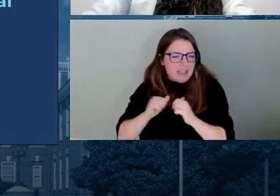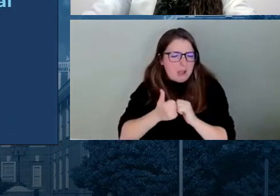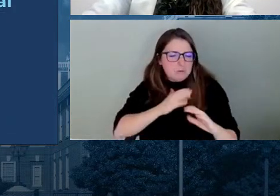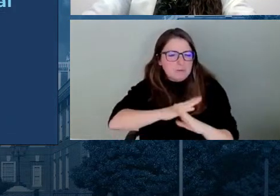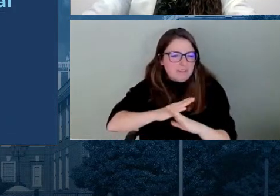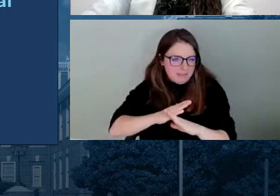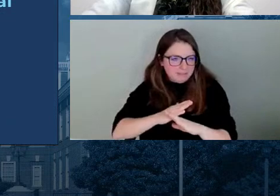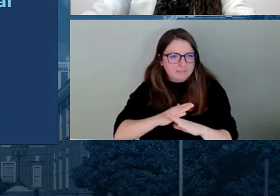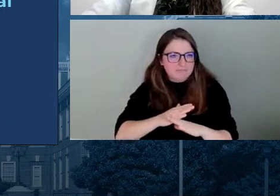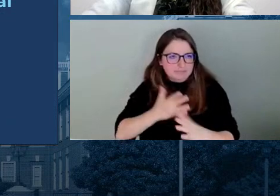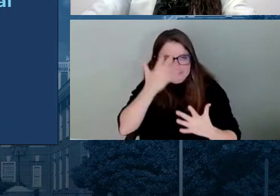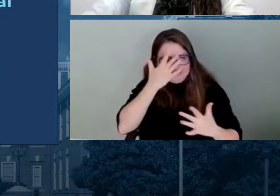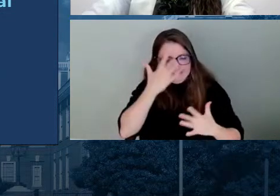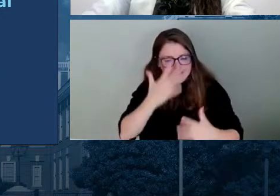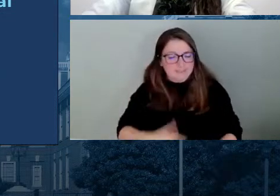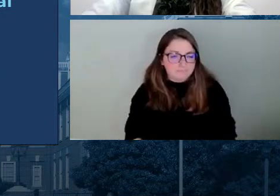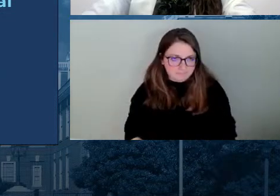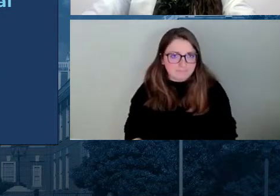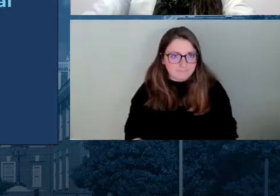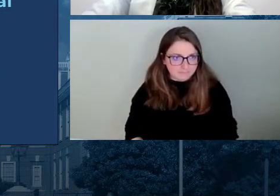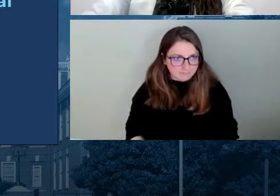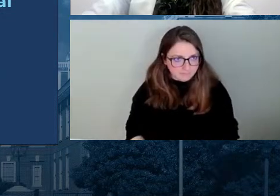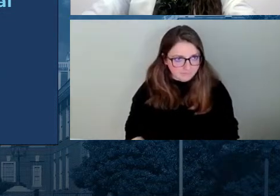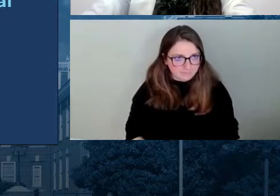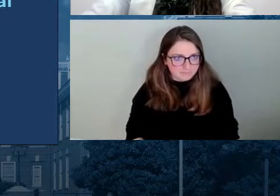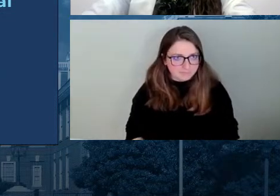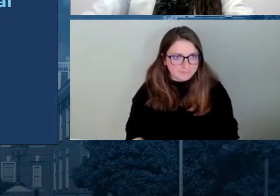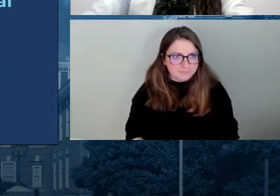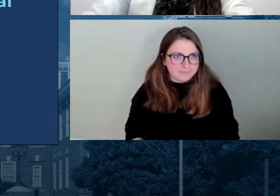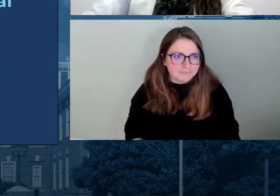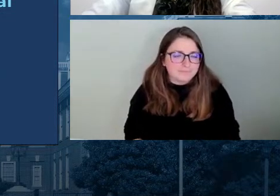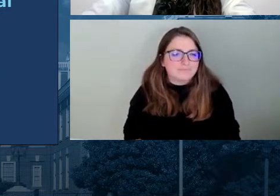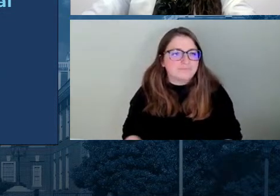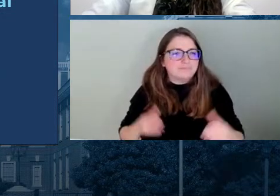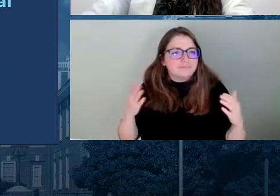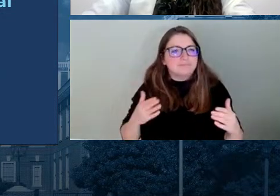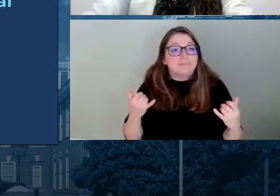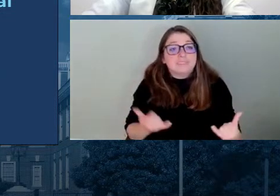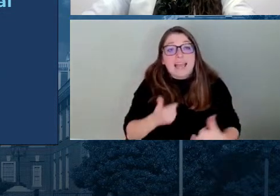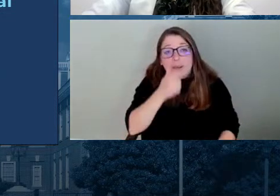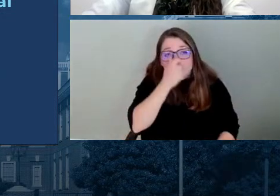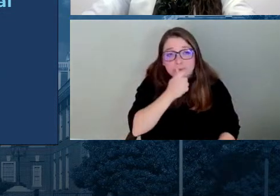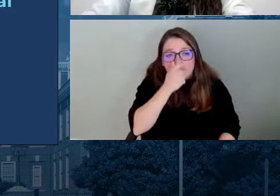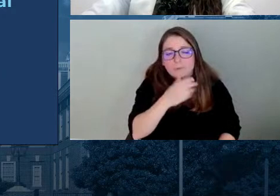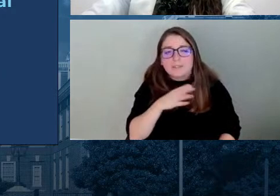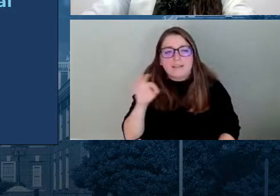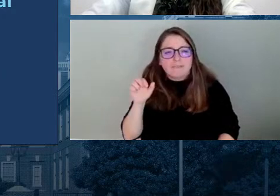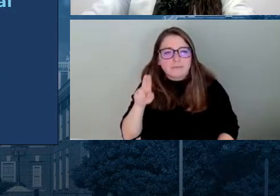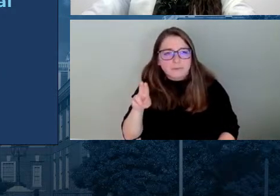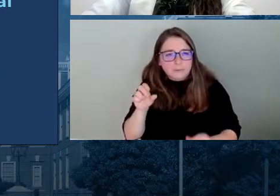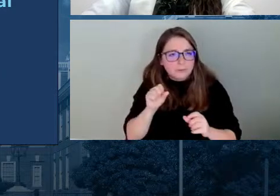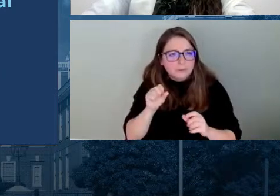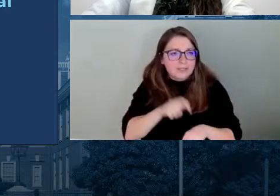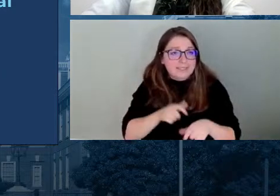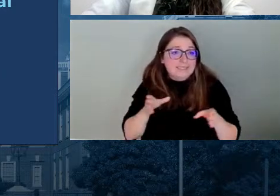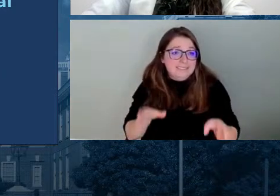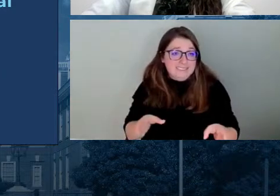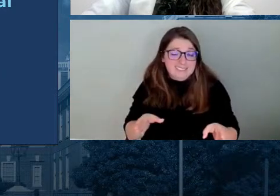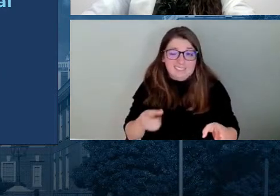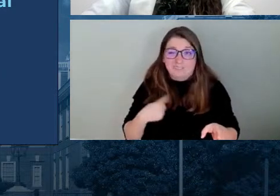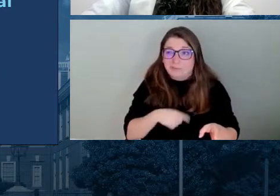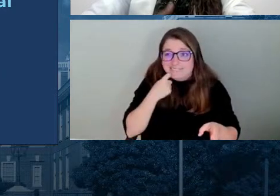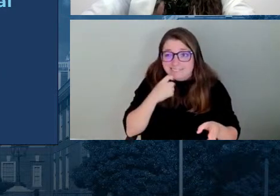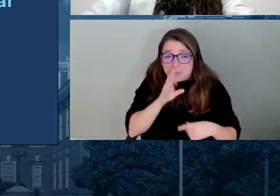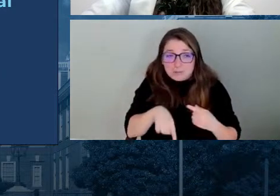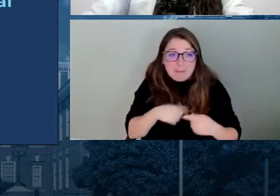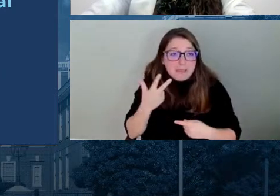Next slide, please. So it is cold and flu season, and as we have talked about today, that we have 3 viruses that are